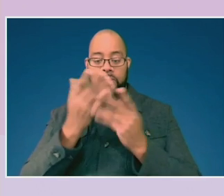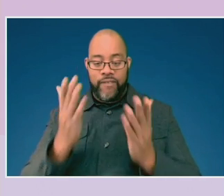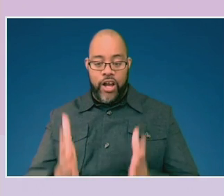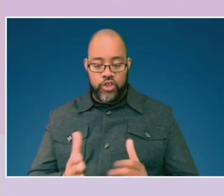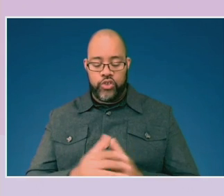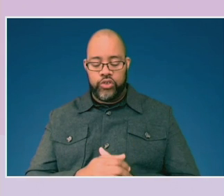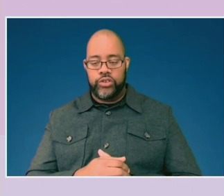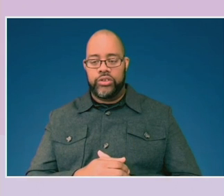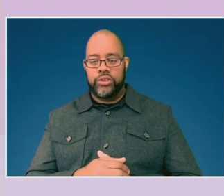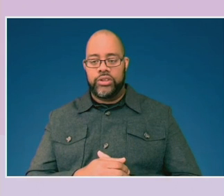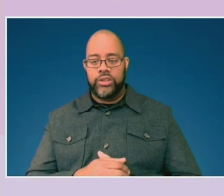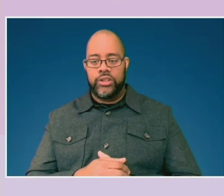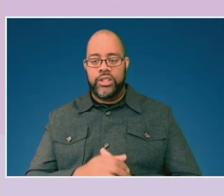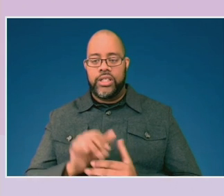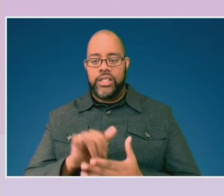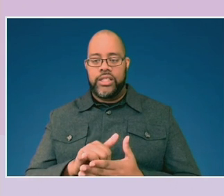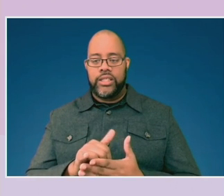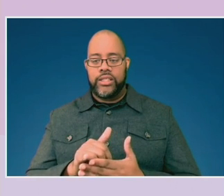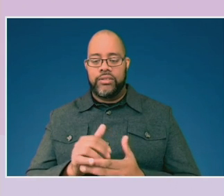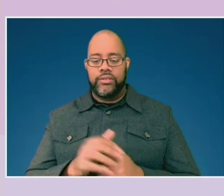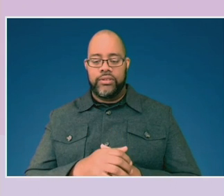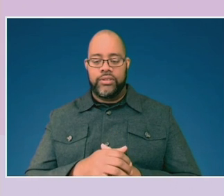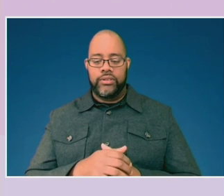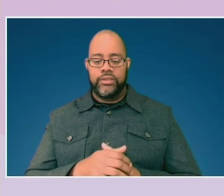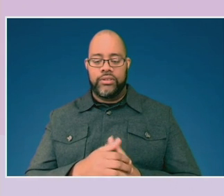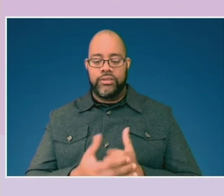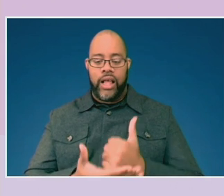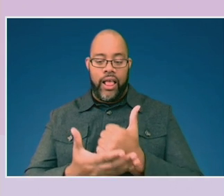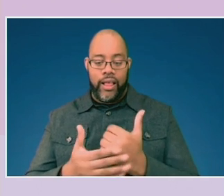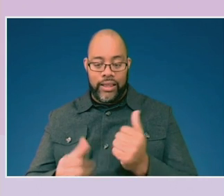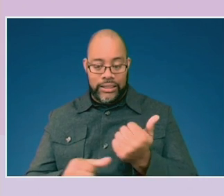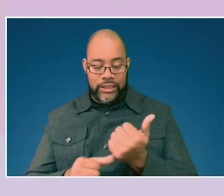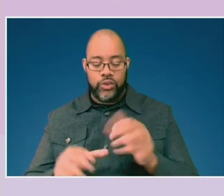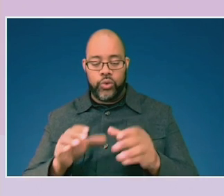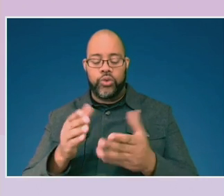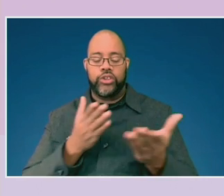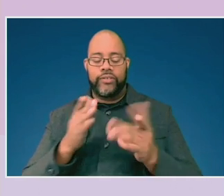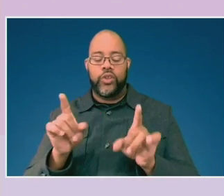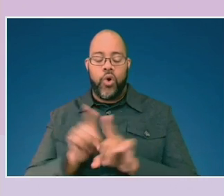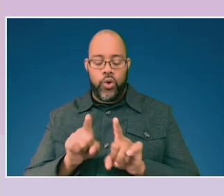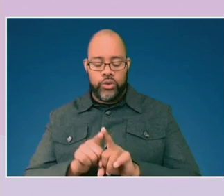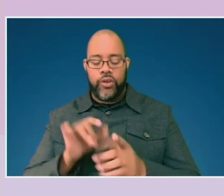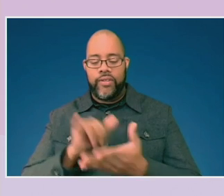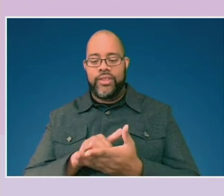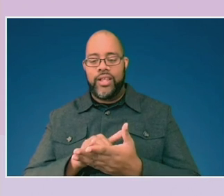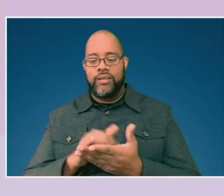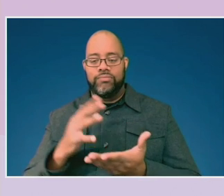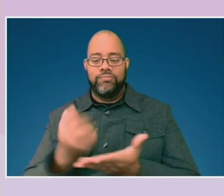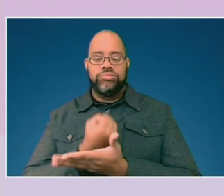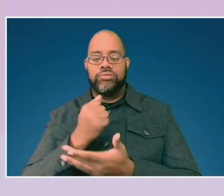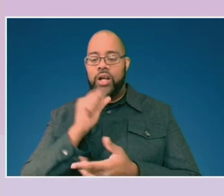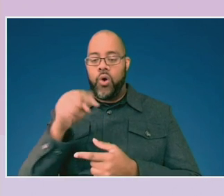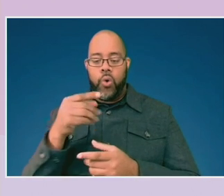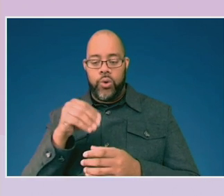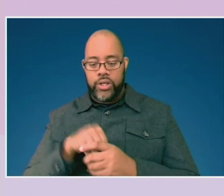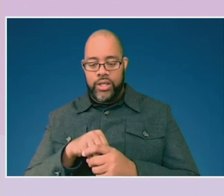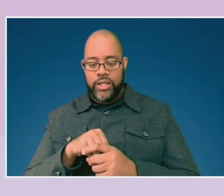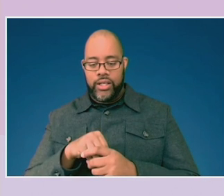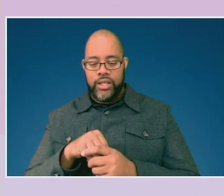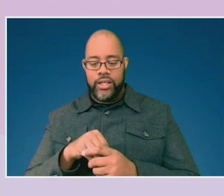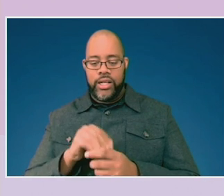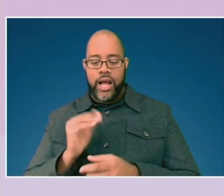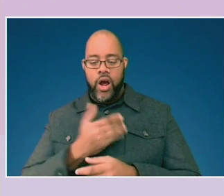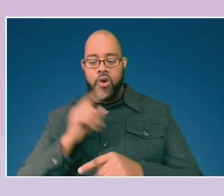are essentially our health assistants, are doing services as well that are captured not only in our random moment time studies, but